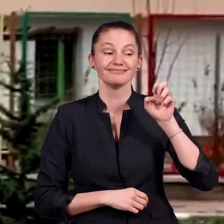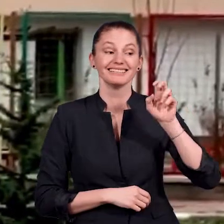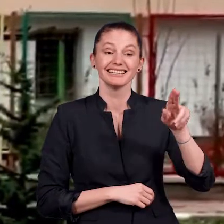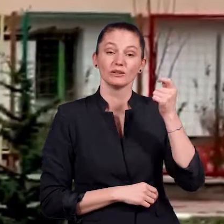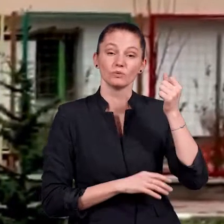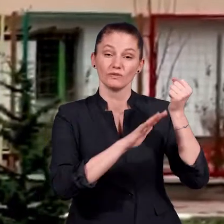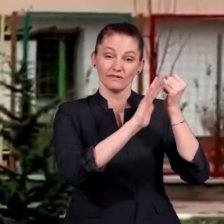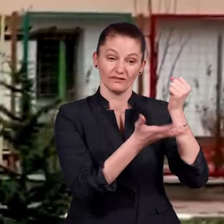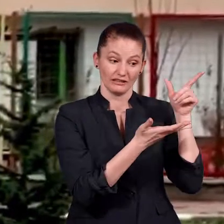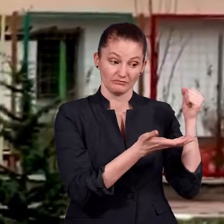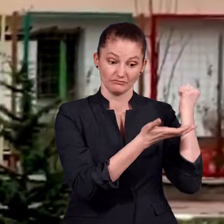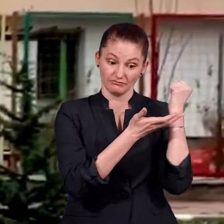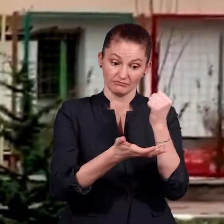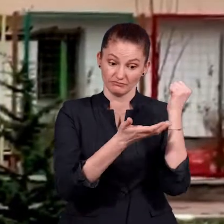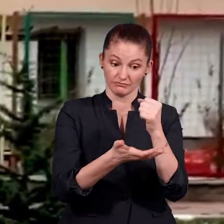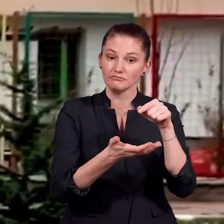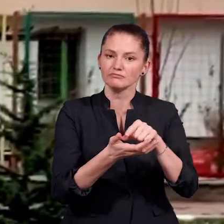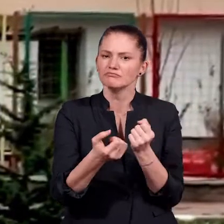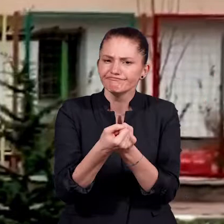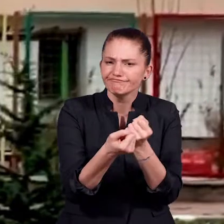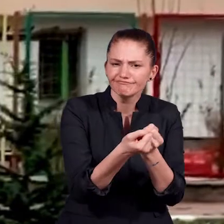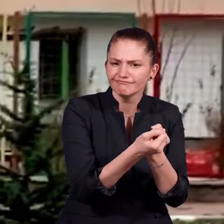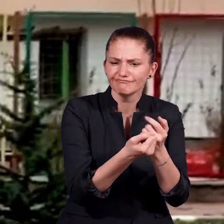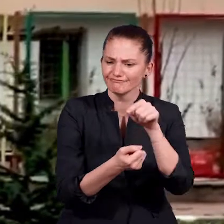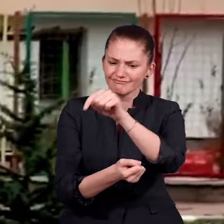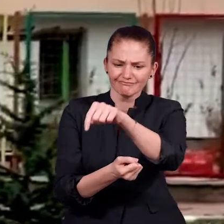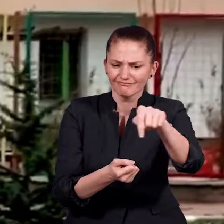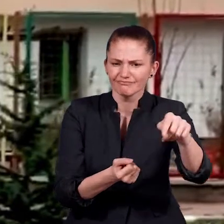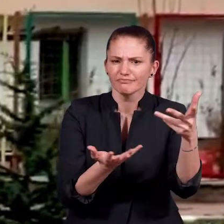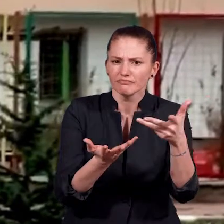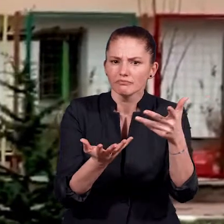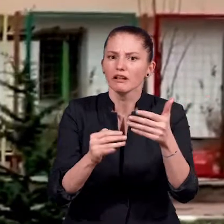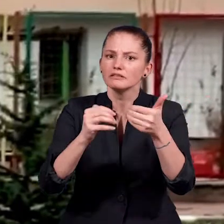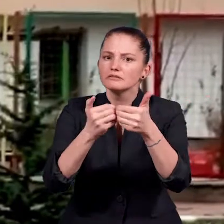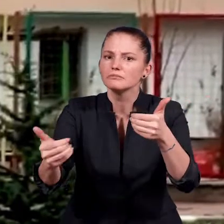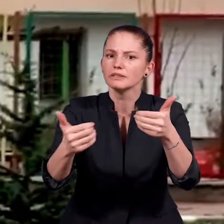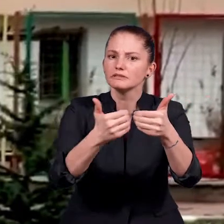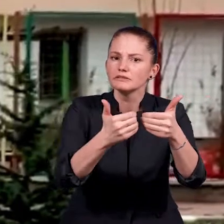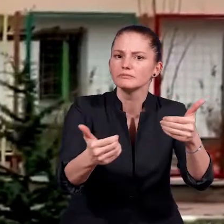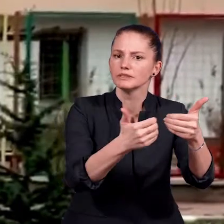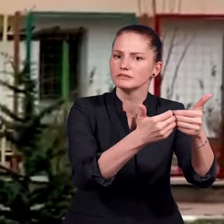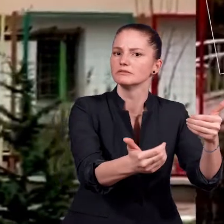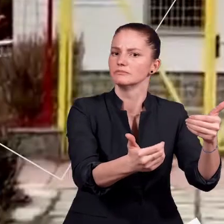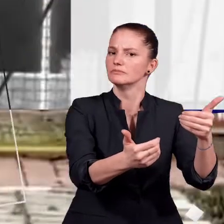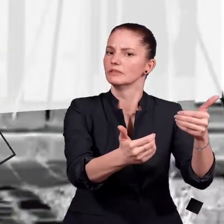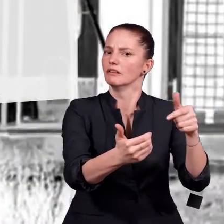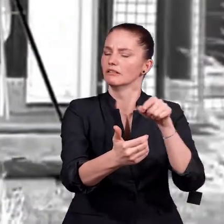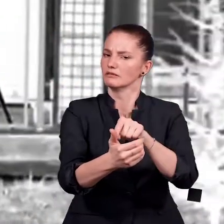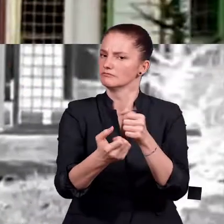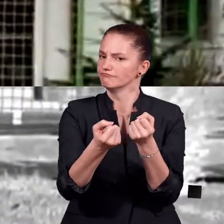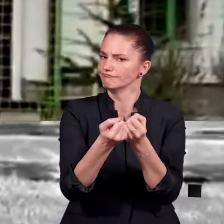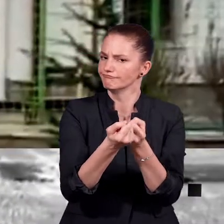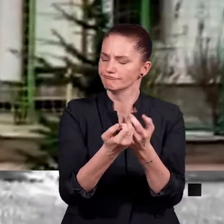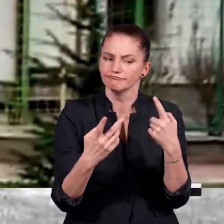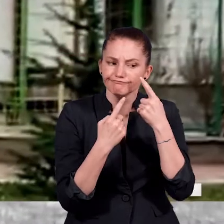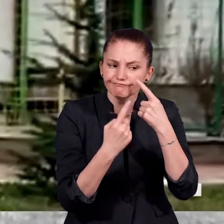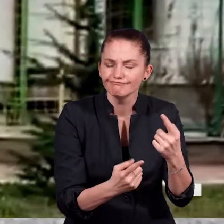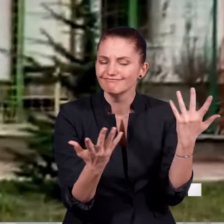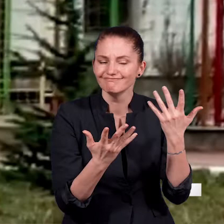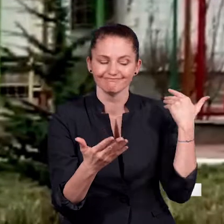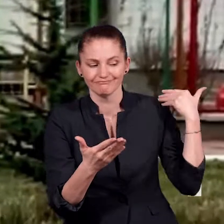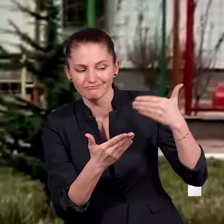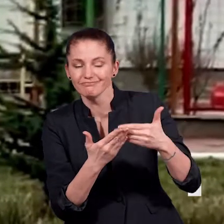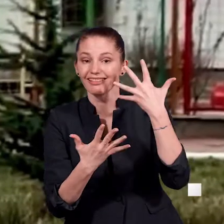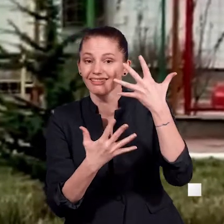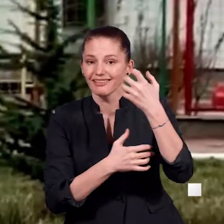Violation. EU funds continue supporting different forms of segregated settings. Fact.